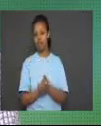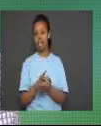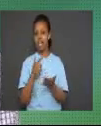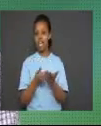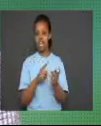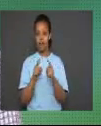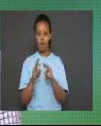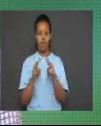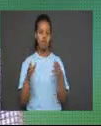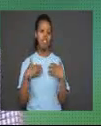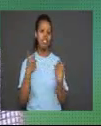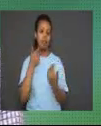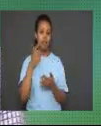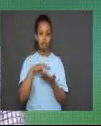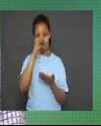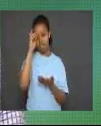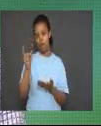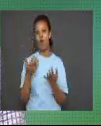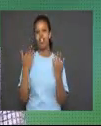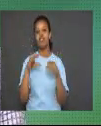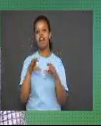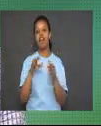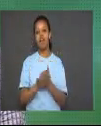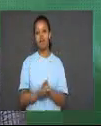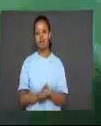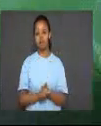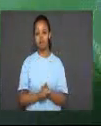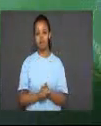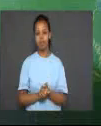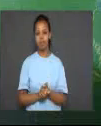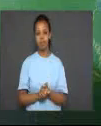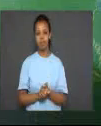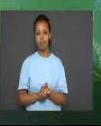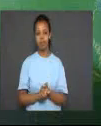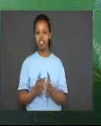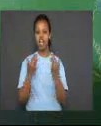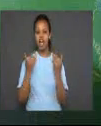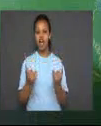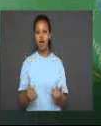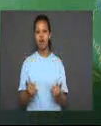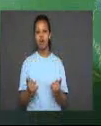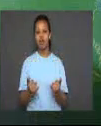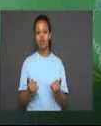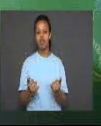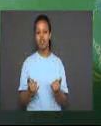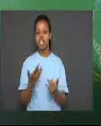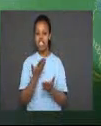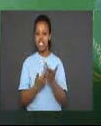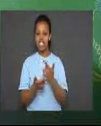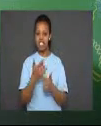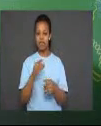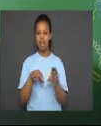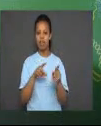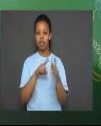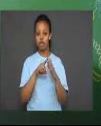should be a very interesting lesson, class. Let us begin by discussing what